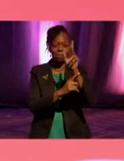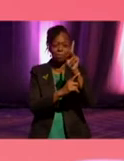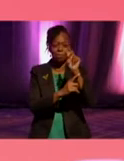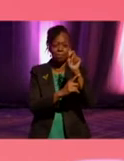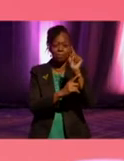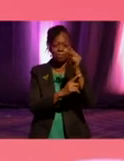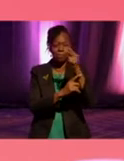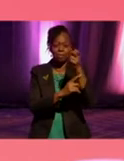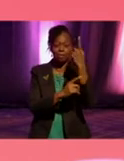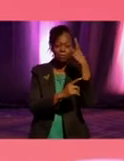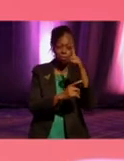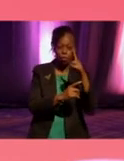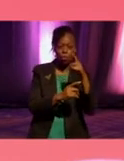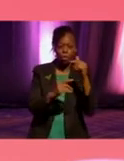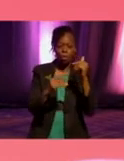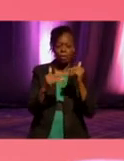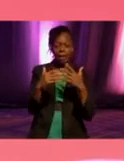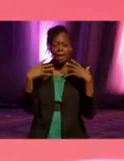Georgia.